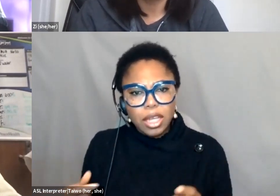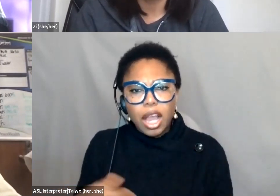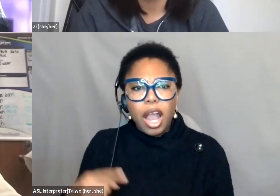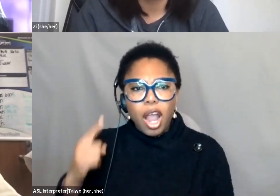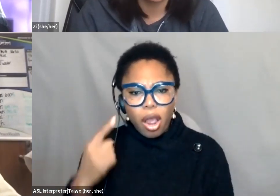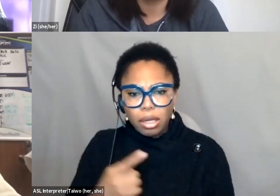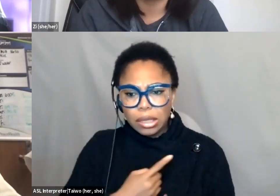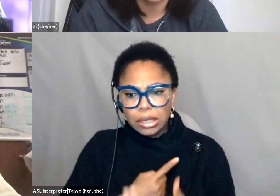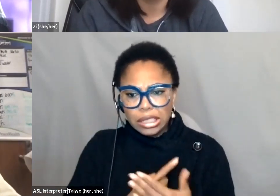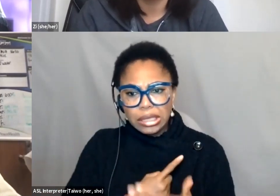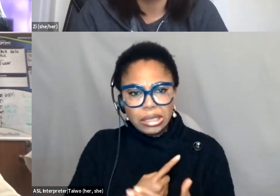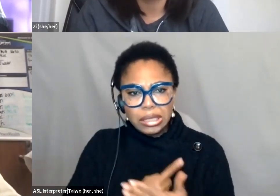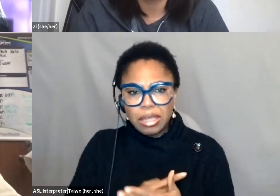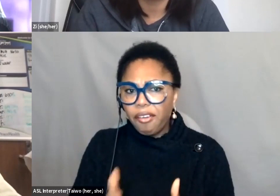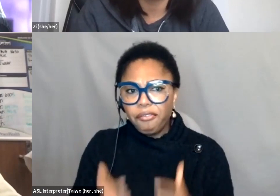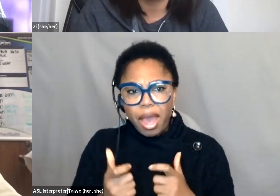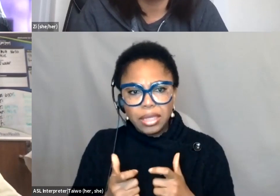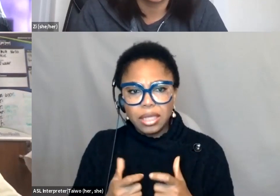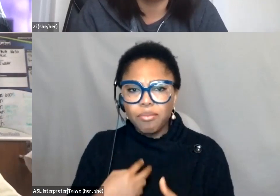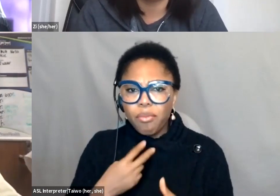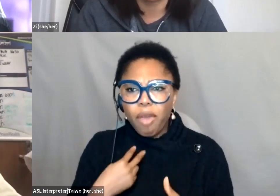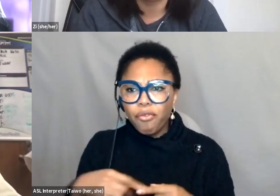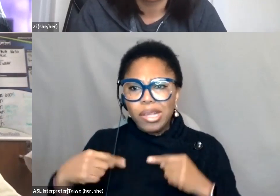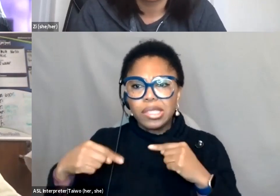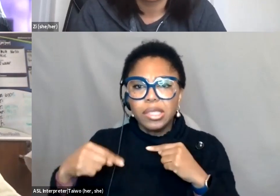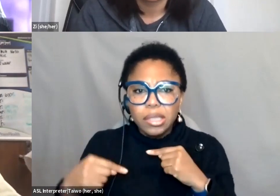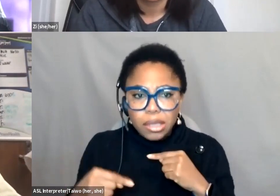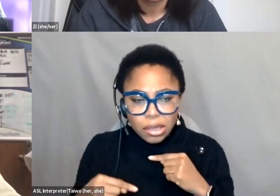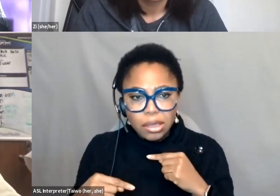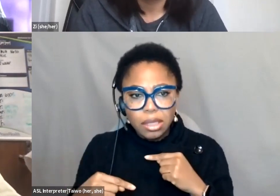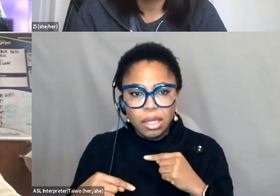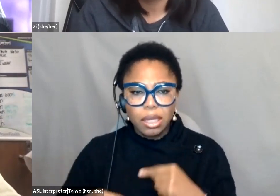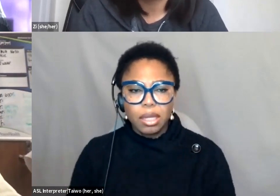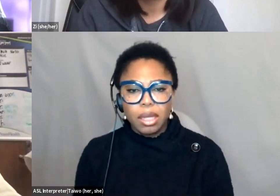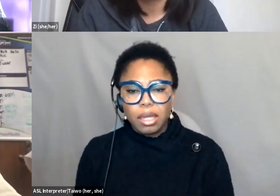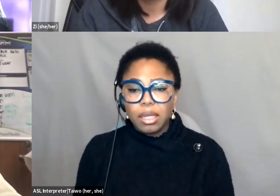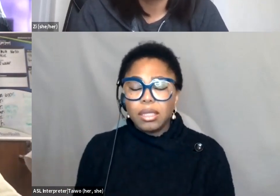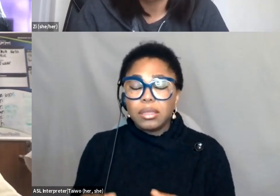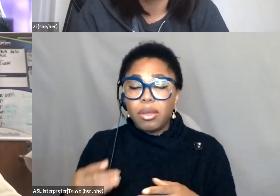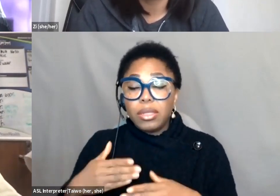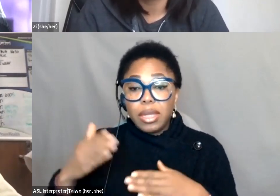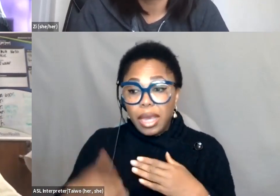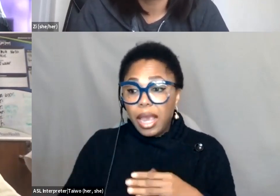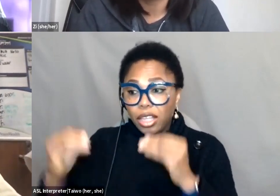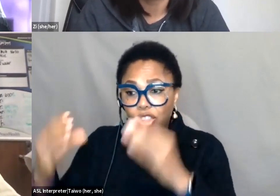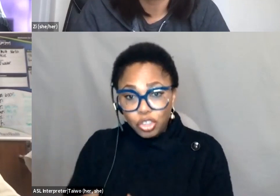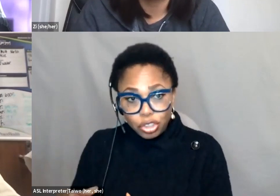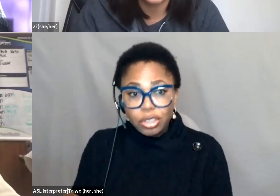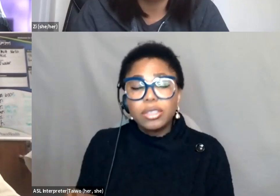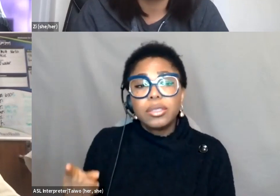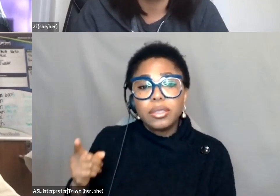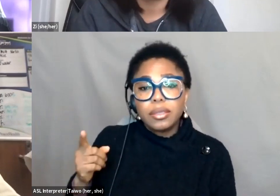my heart beat so fast and my voice was trembling. In the end, the professor switched the